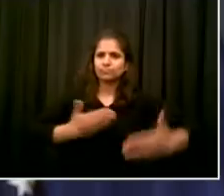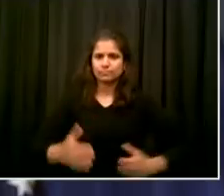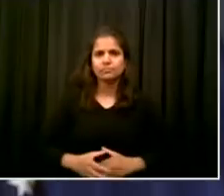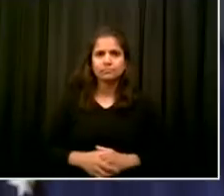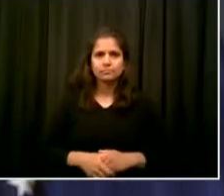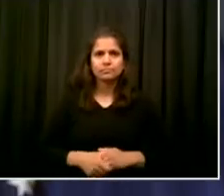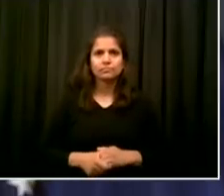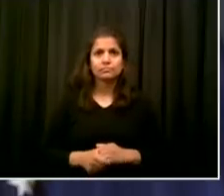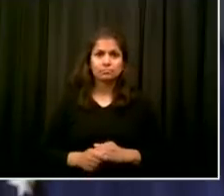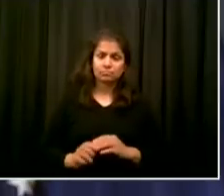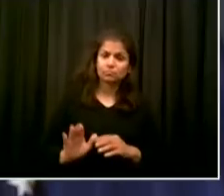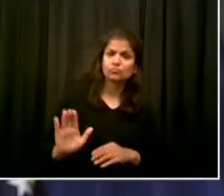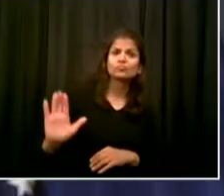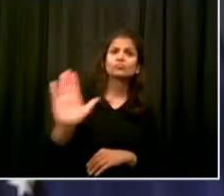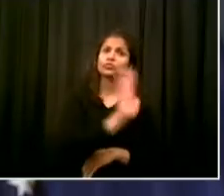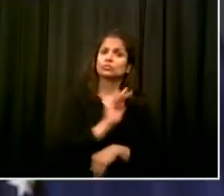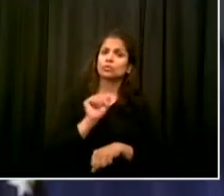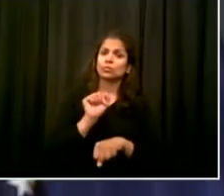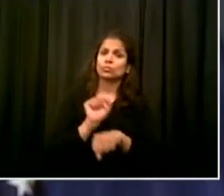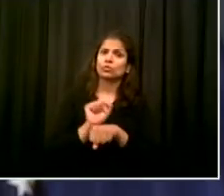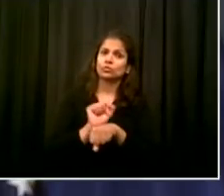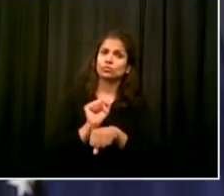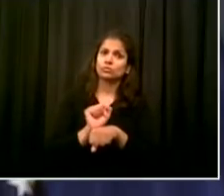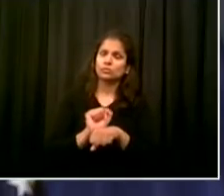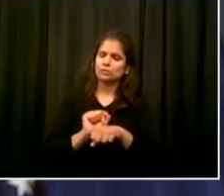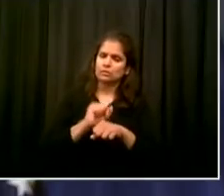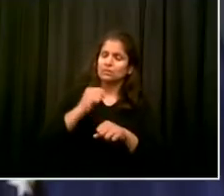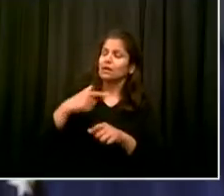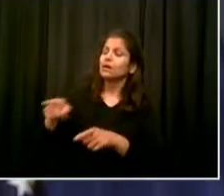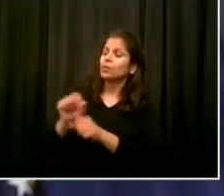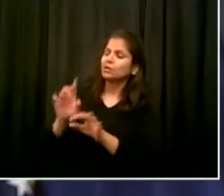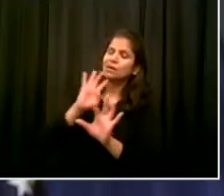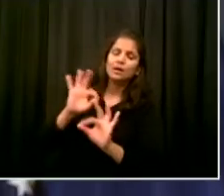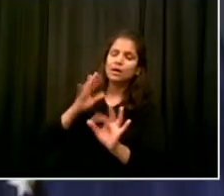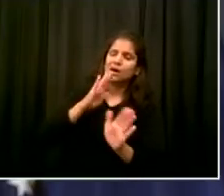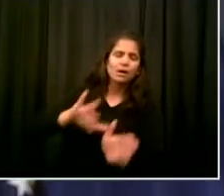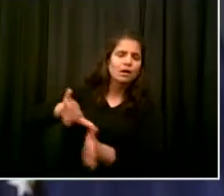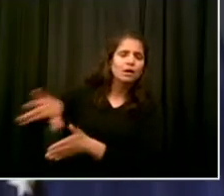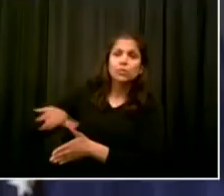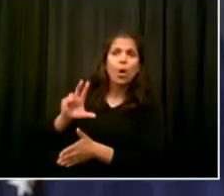manifestation of the voice of those who have been unheard, right? And so